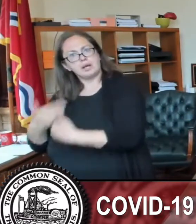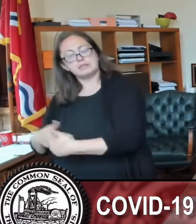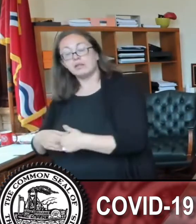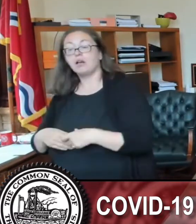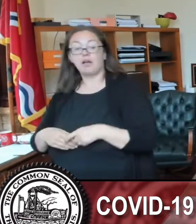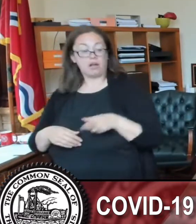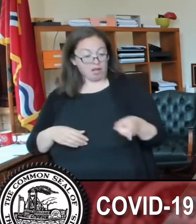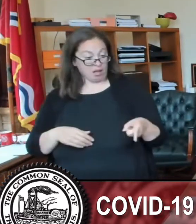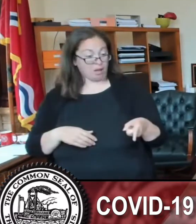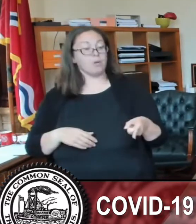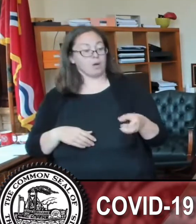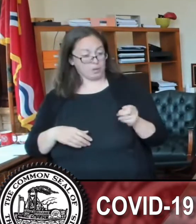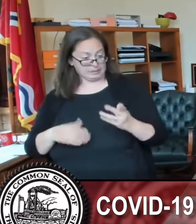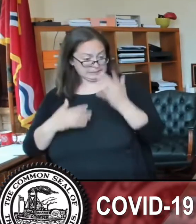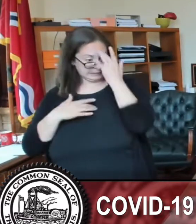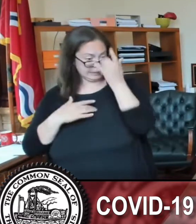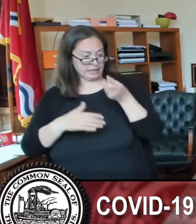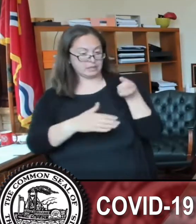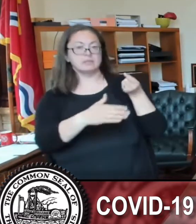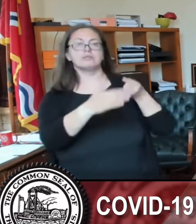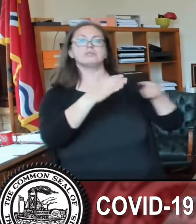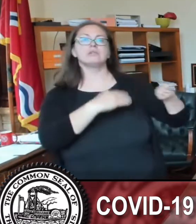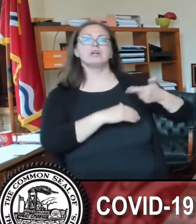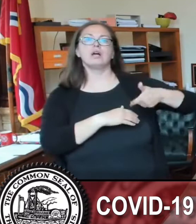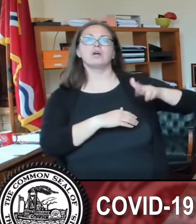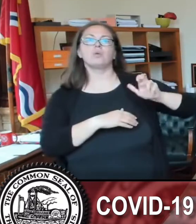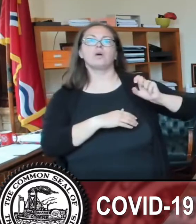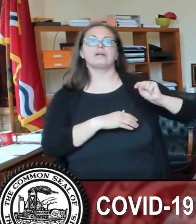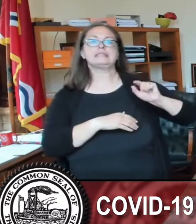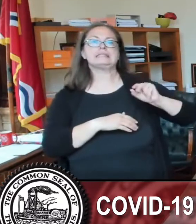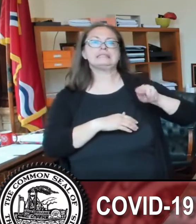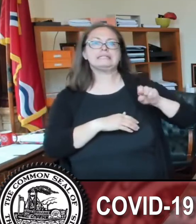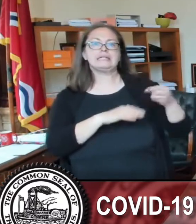tested positive, and they also quarantine